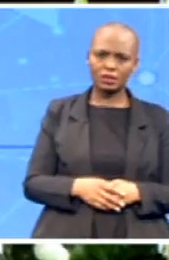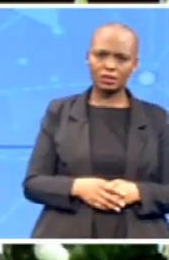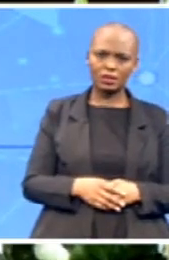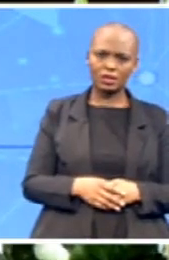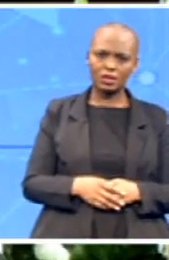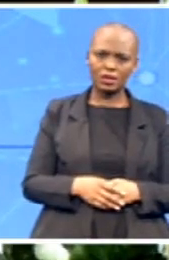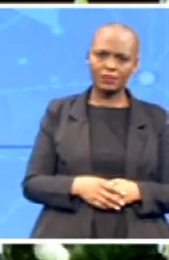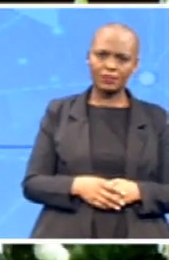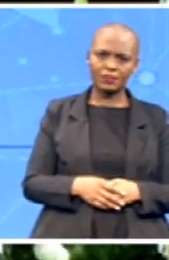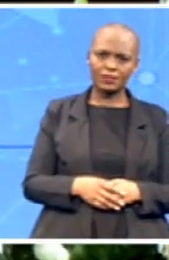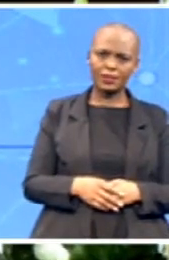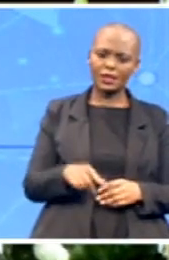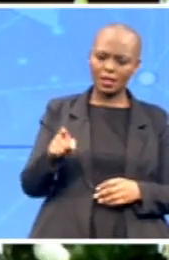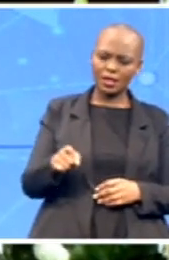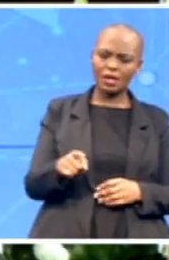morning.